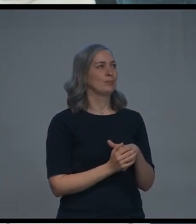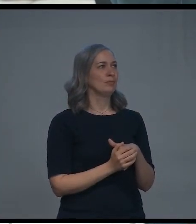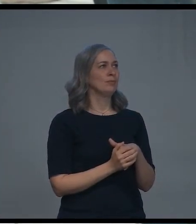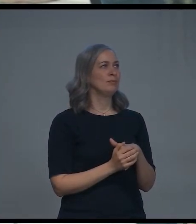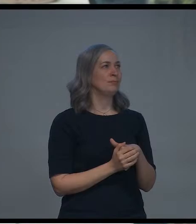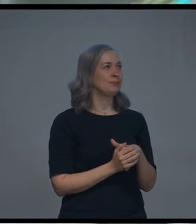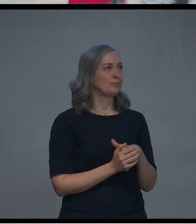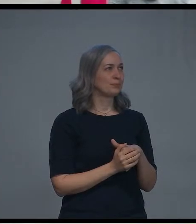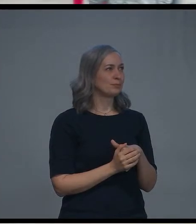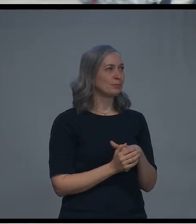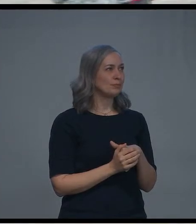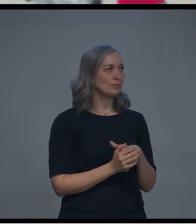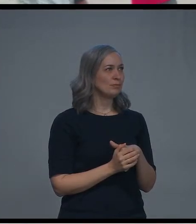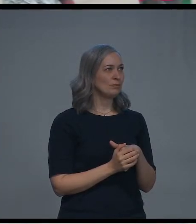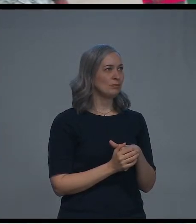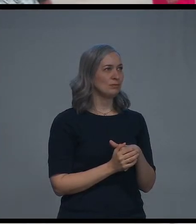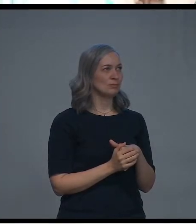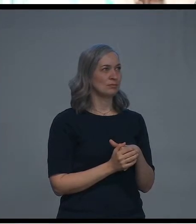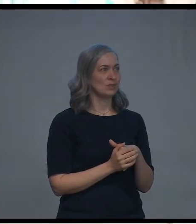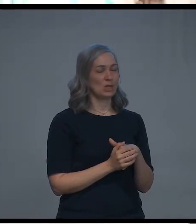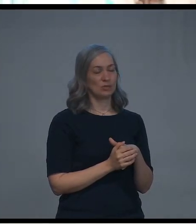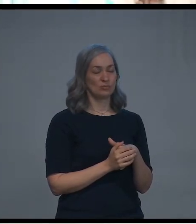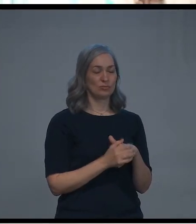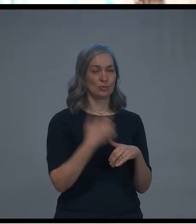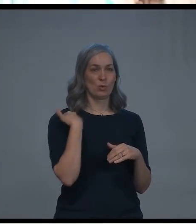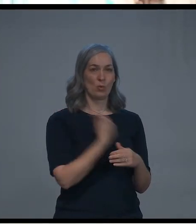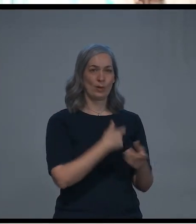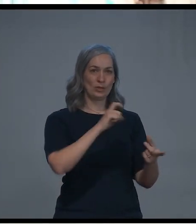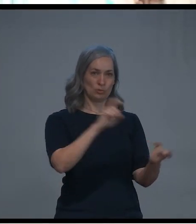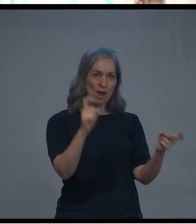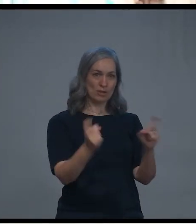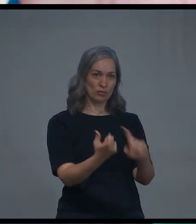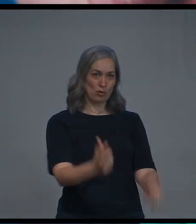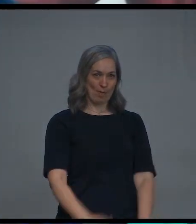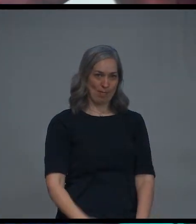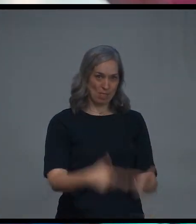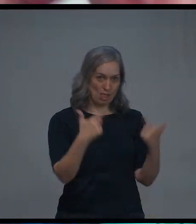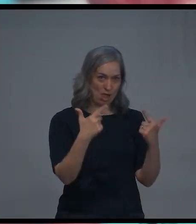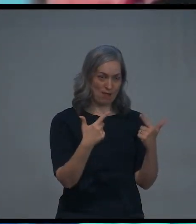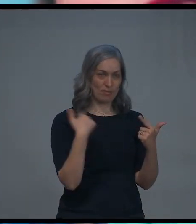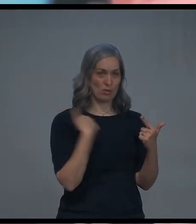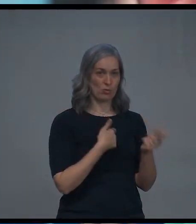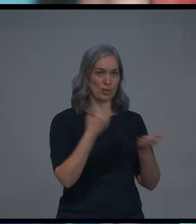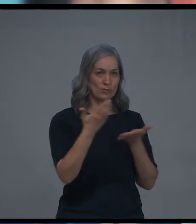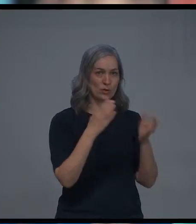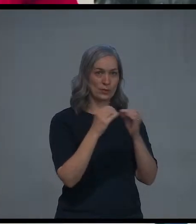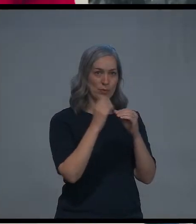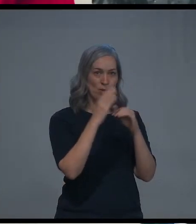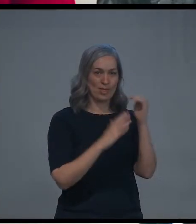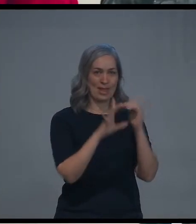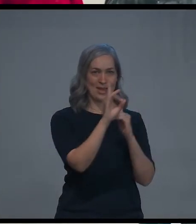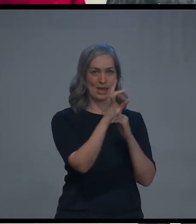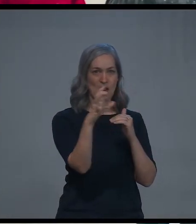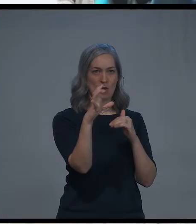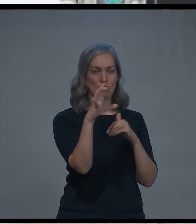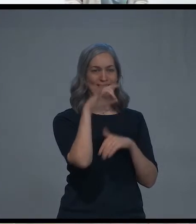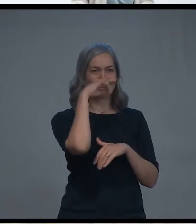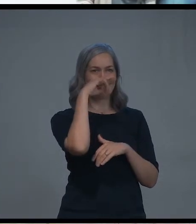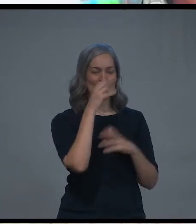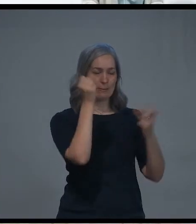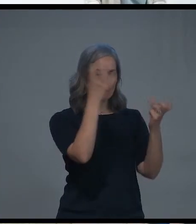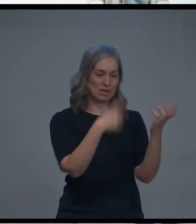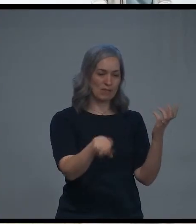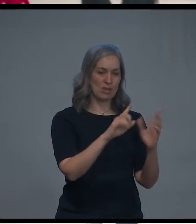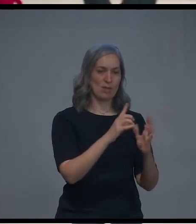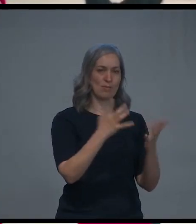It's powerful. It transforms lives. Over the course of the years, we've served almost 800 children, many of whom have gone on